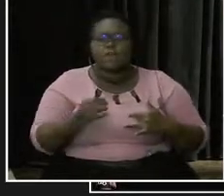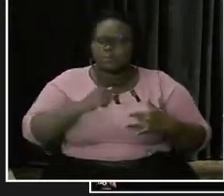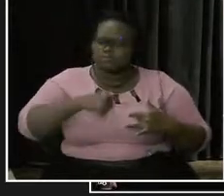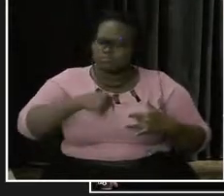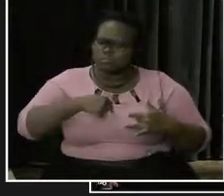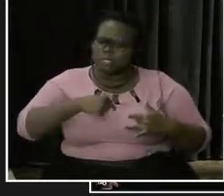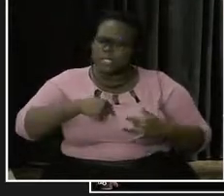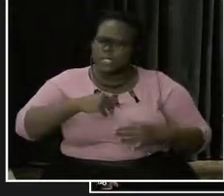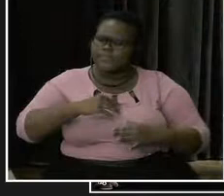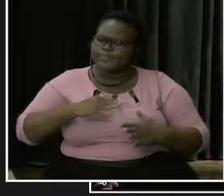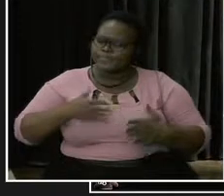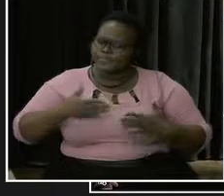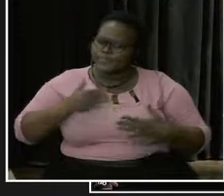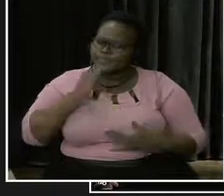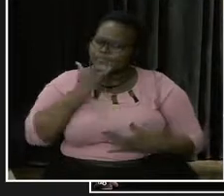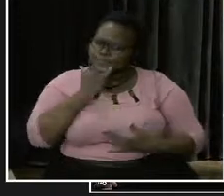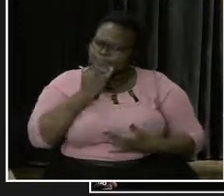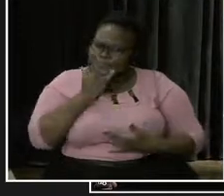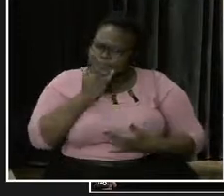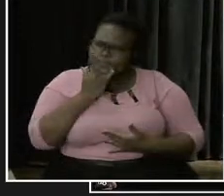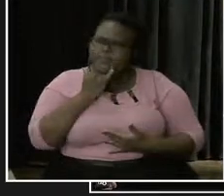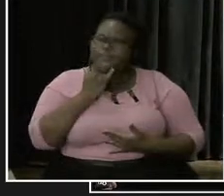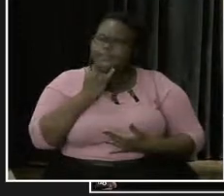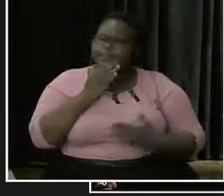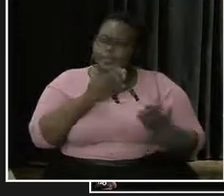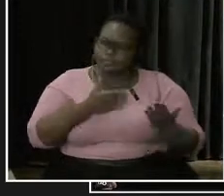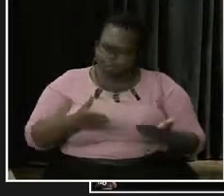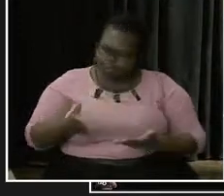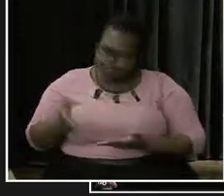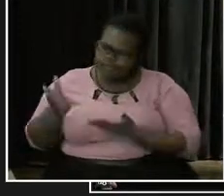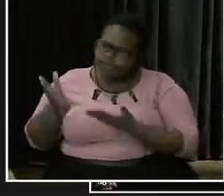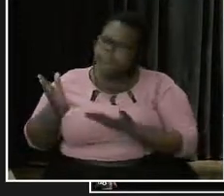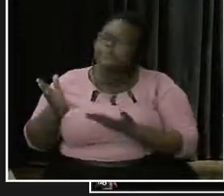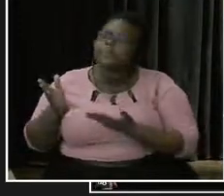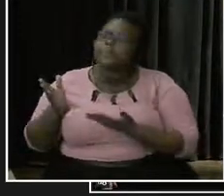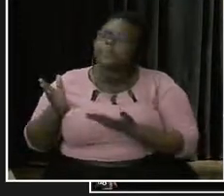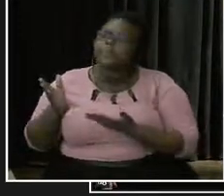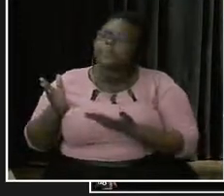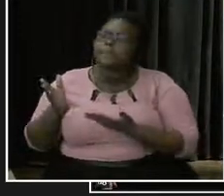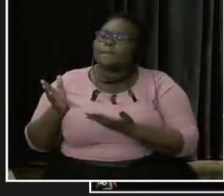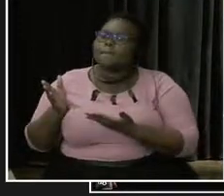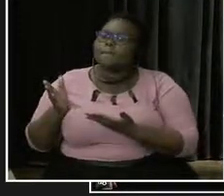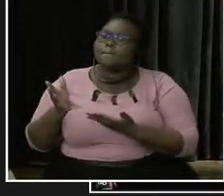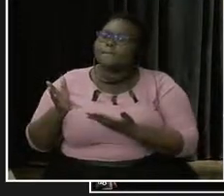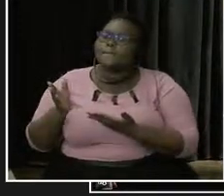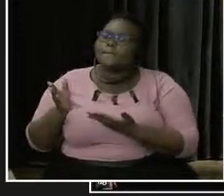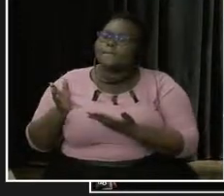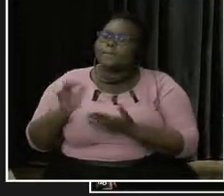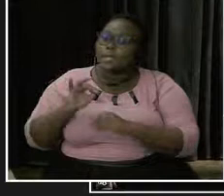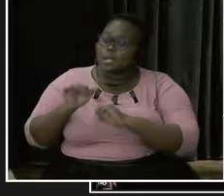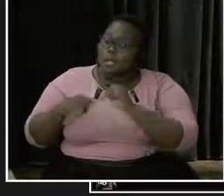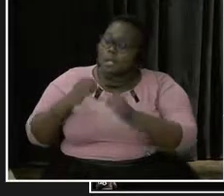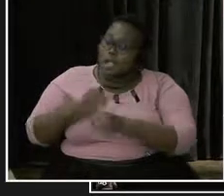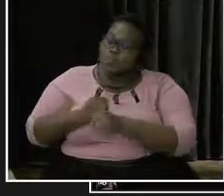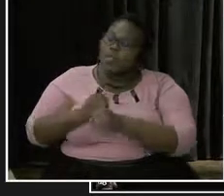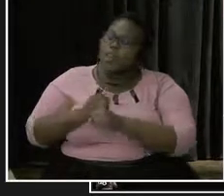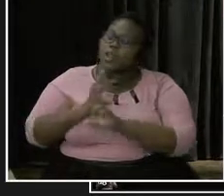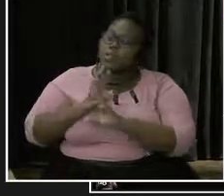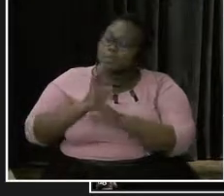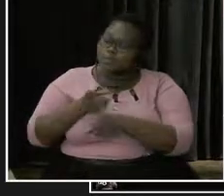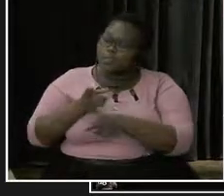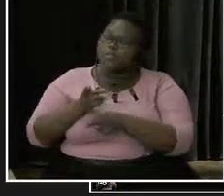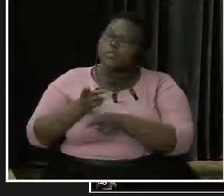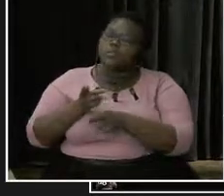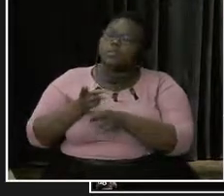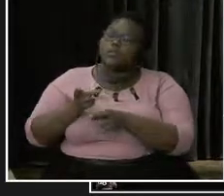pleasure, Madam Speaker, to present to you the annual report of the Municipal